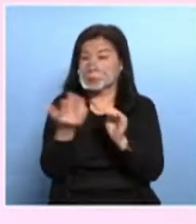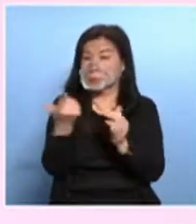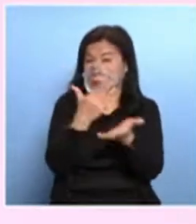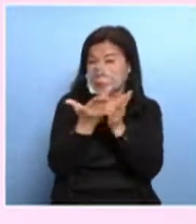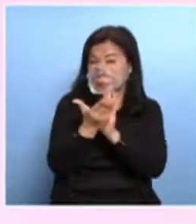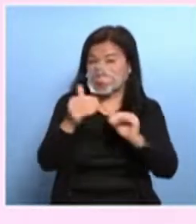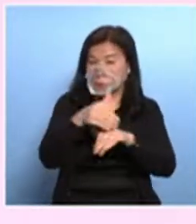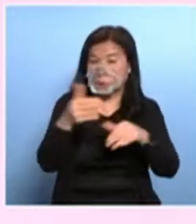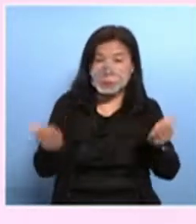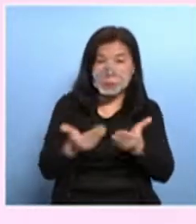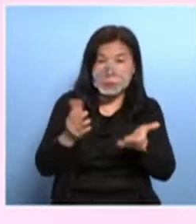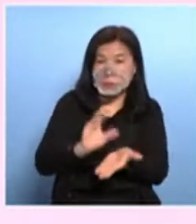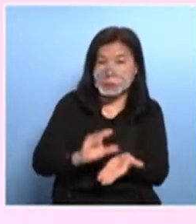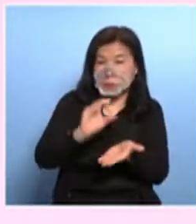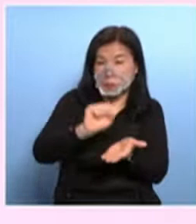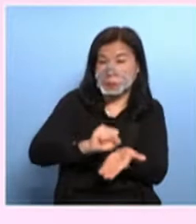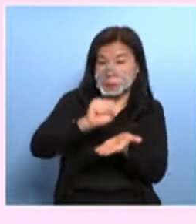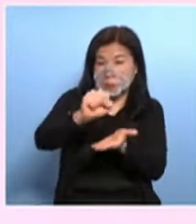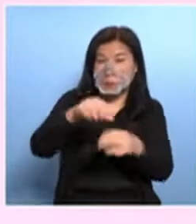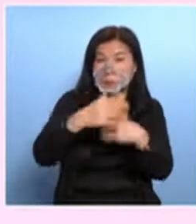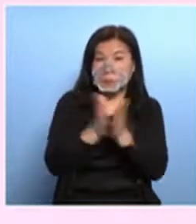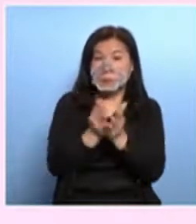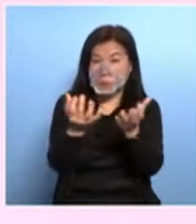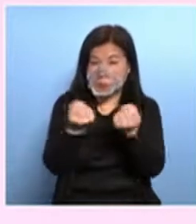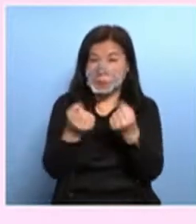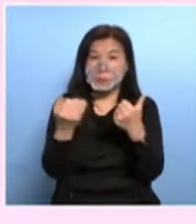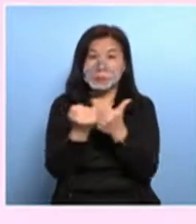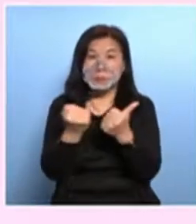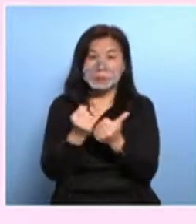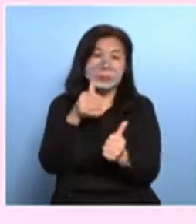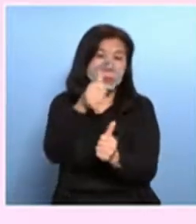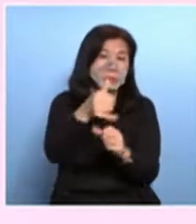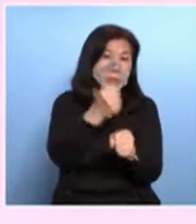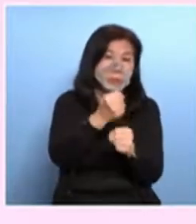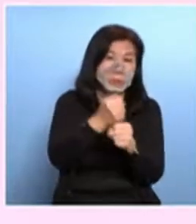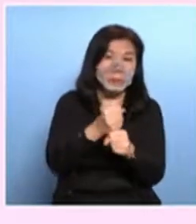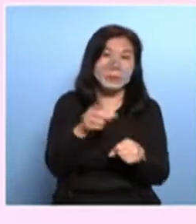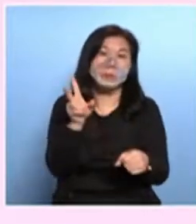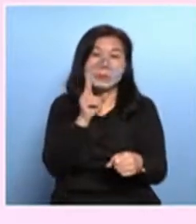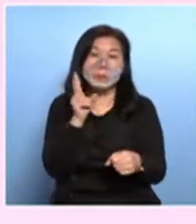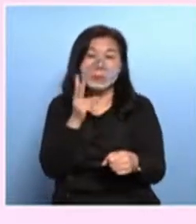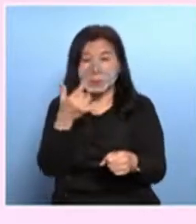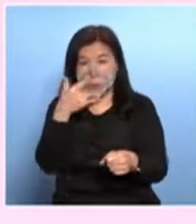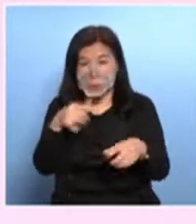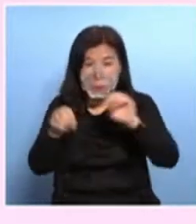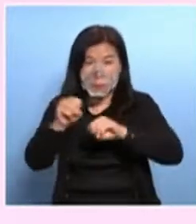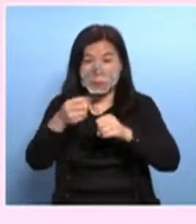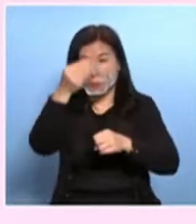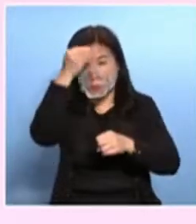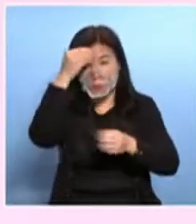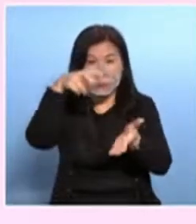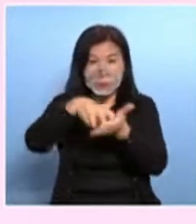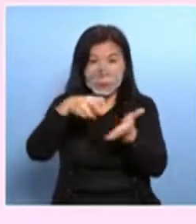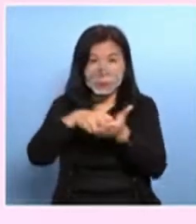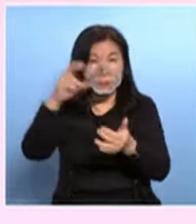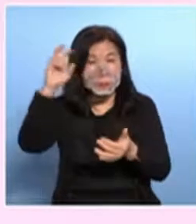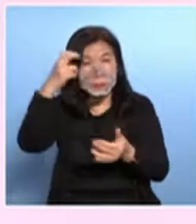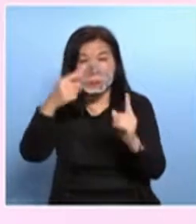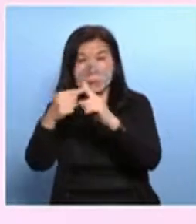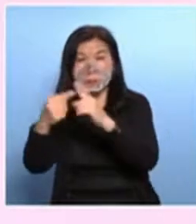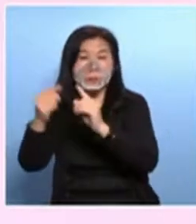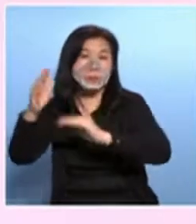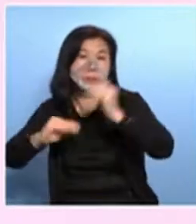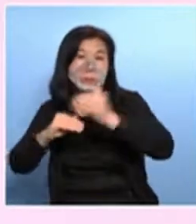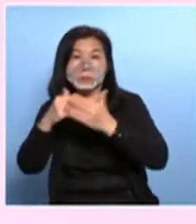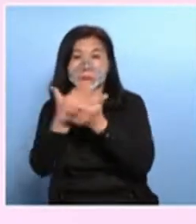Hong Kong SAR government has also launched a number of schemes such as the STEM internship scheme and the Research Talent Hub to